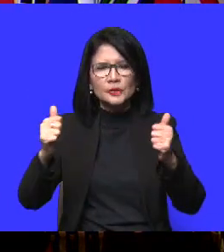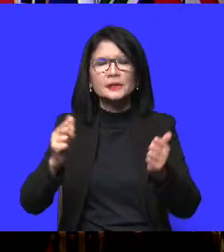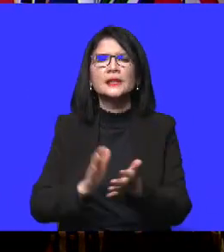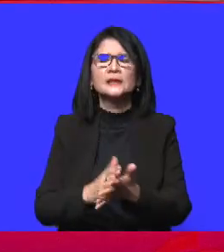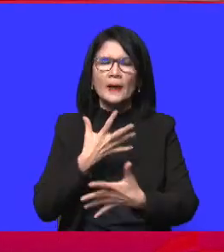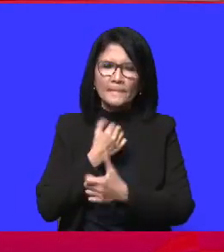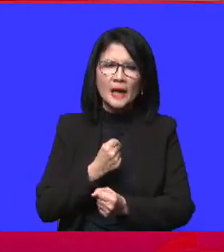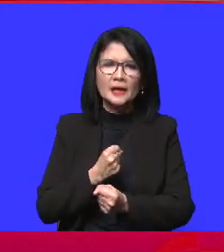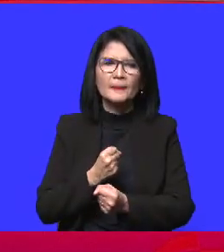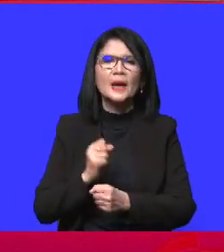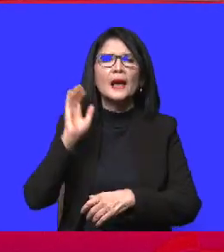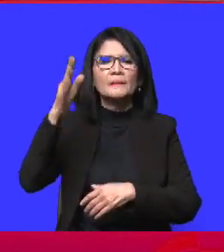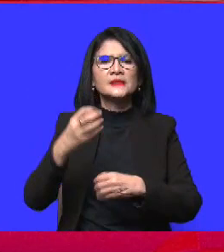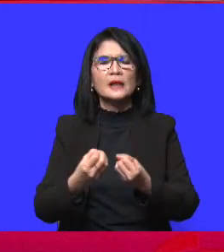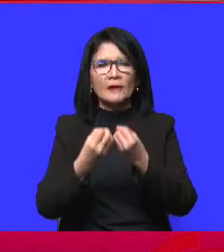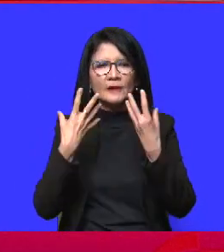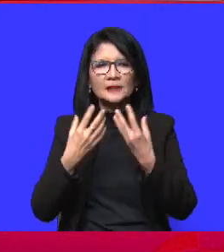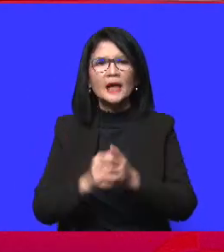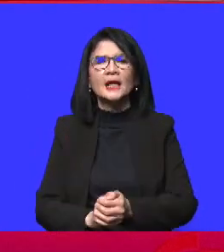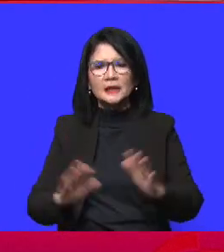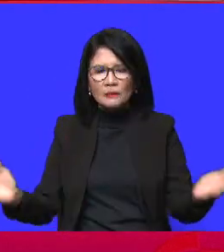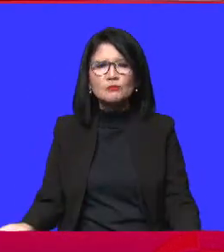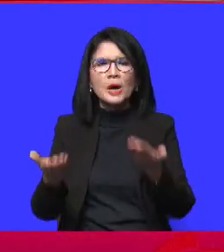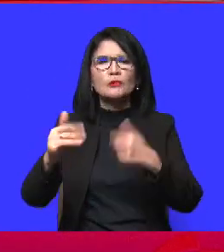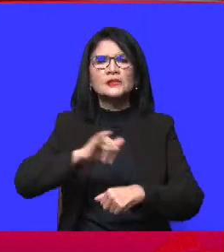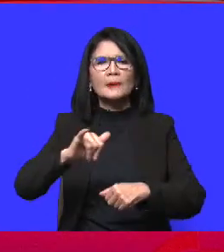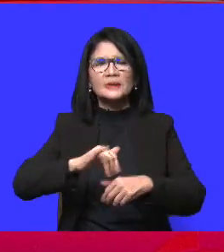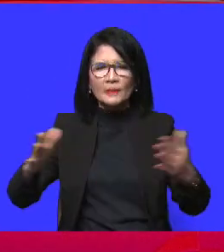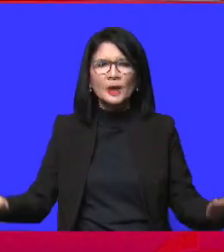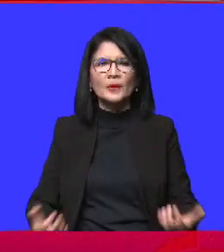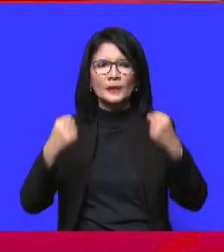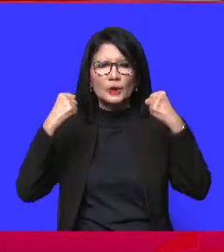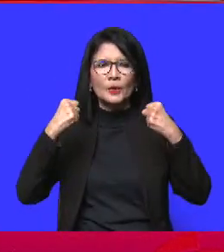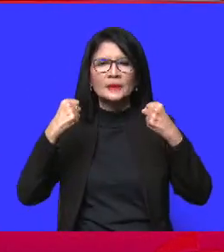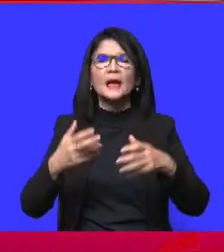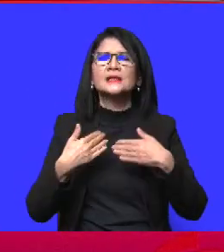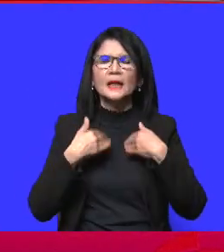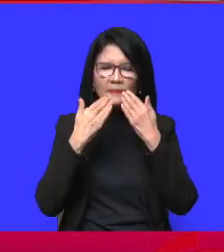hope it will be. Let's recover together, let's recover stronger. I